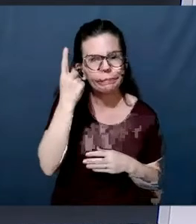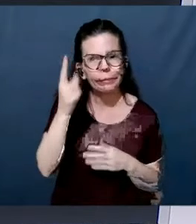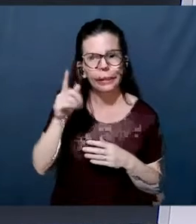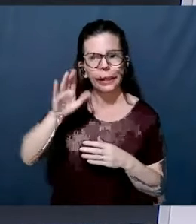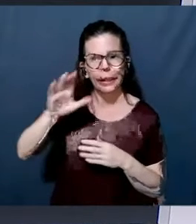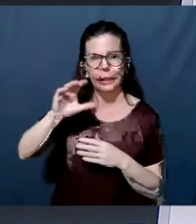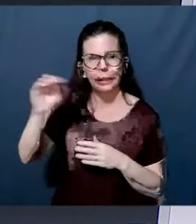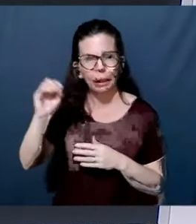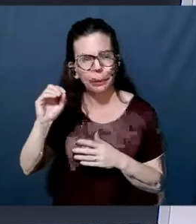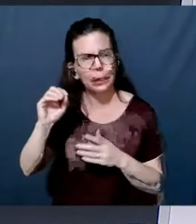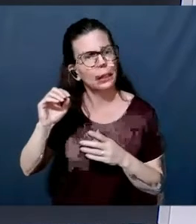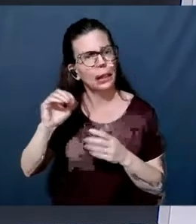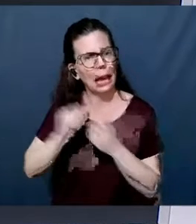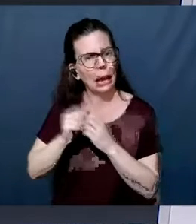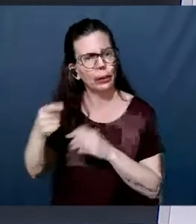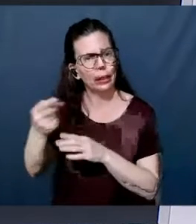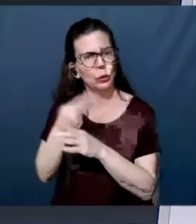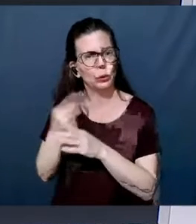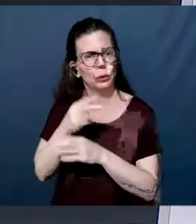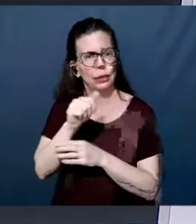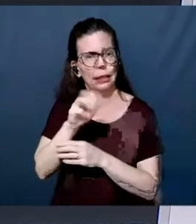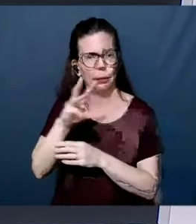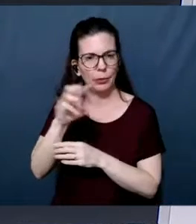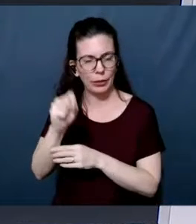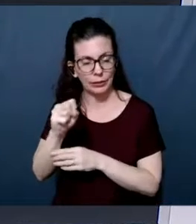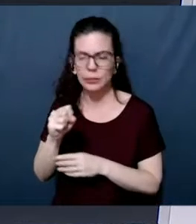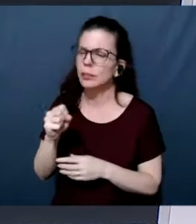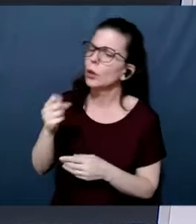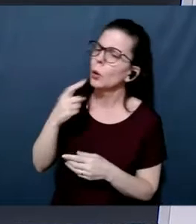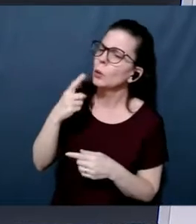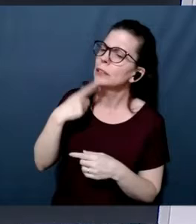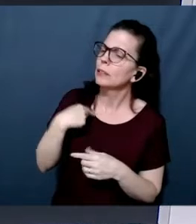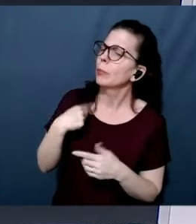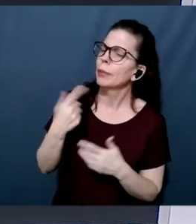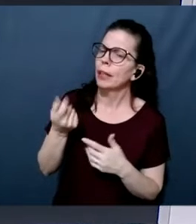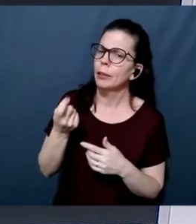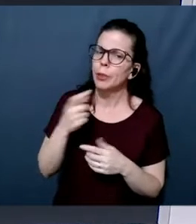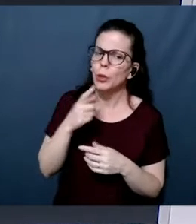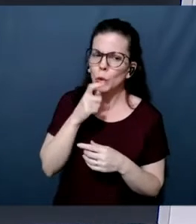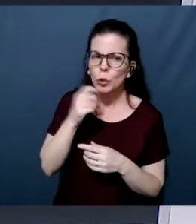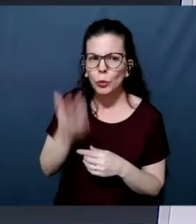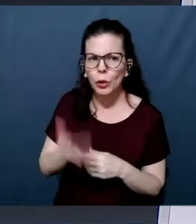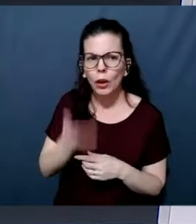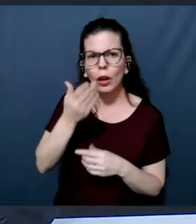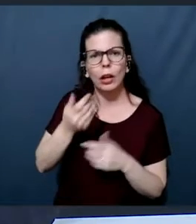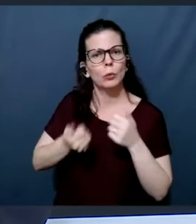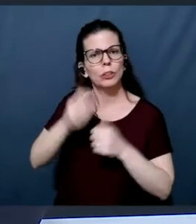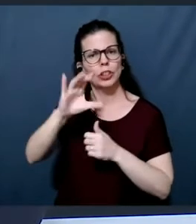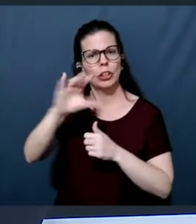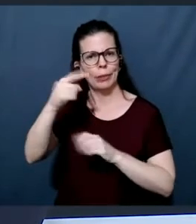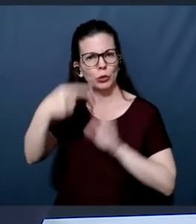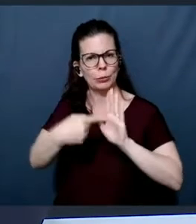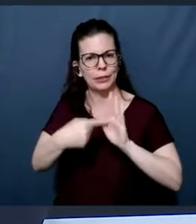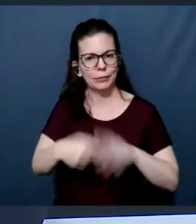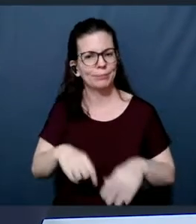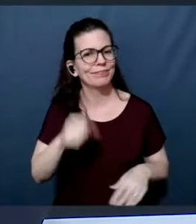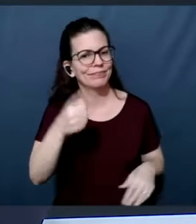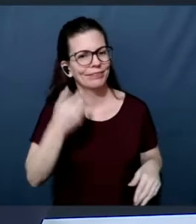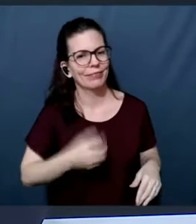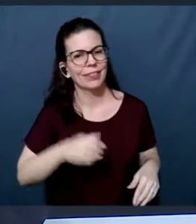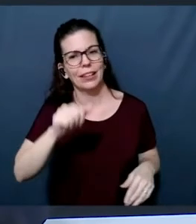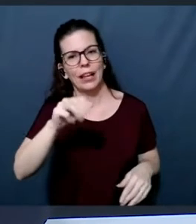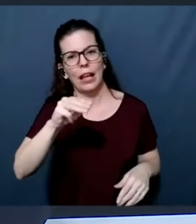using AWS. So tell me a little bit about who you are and what company you represent. Sure, so my name is Amit